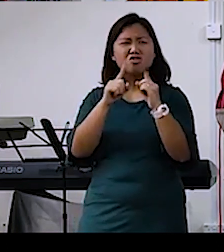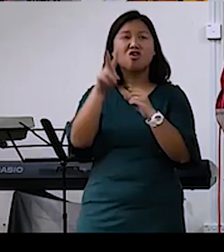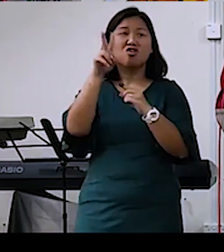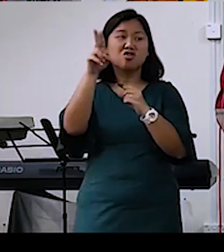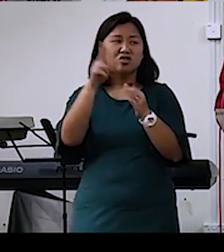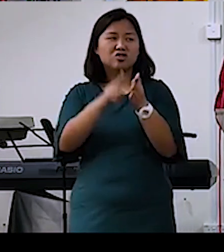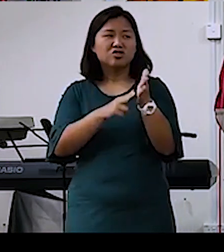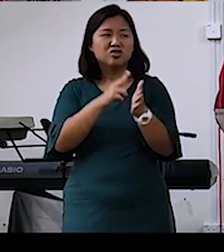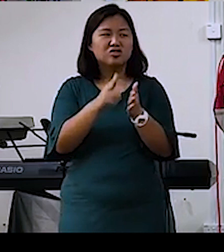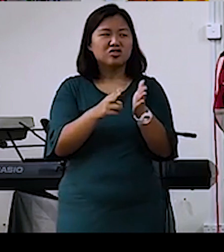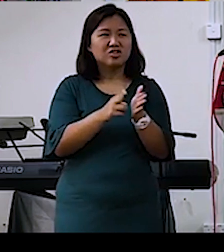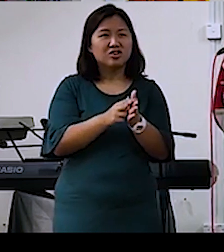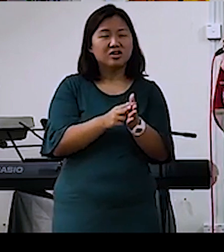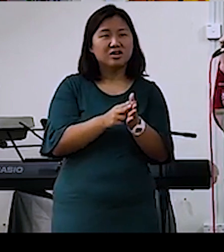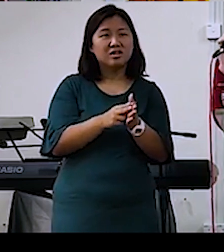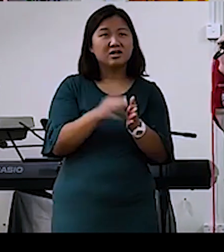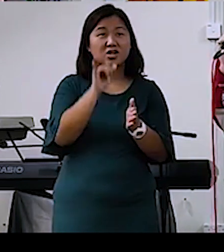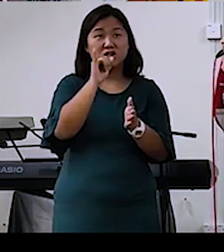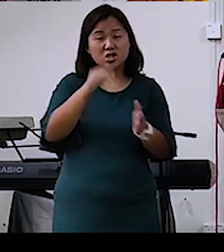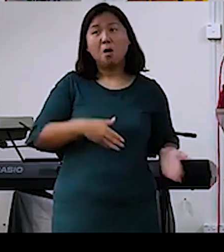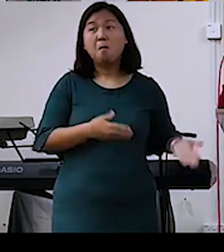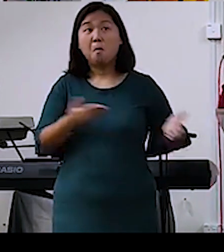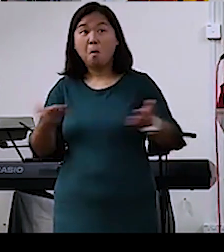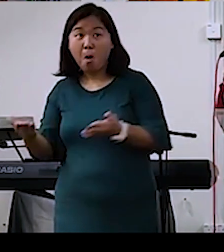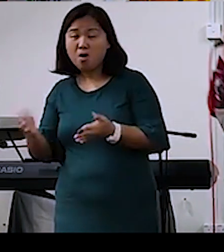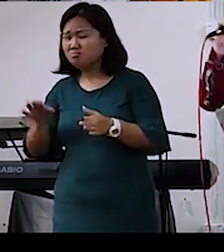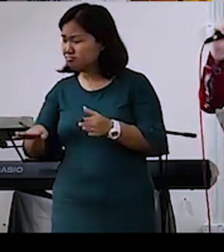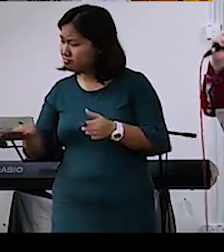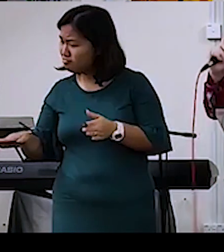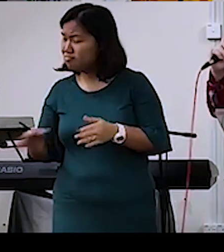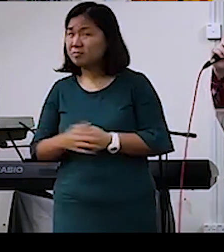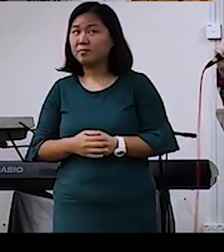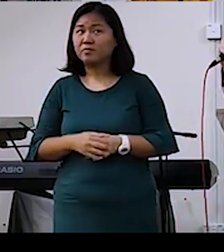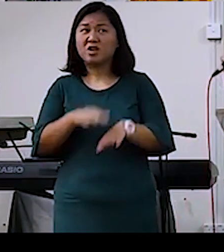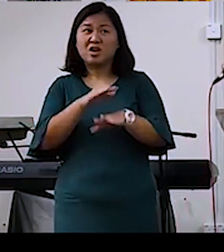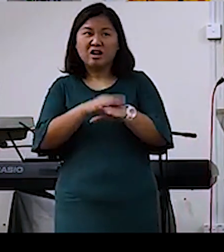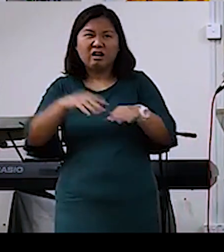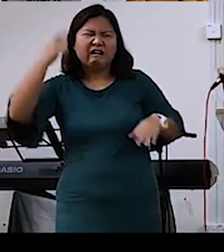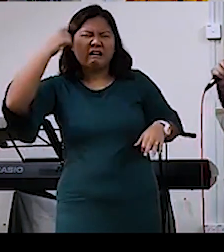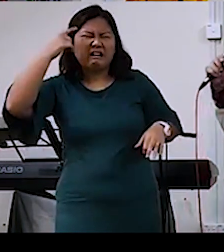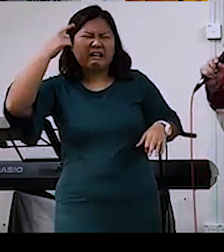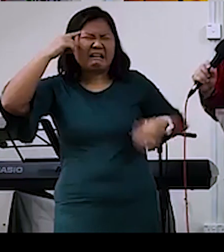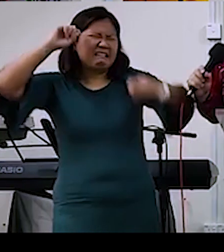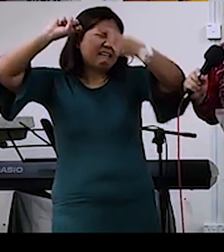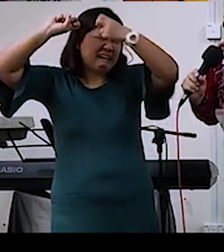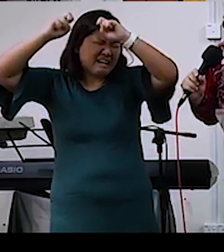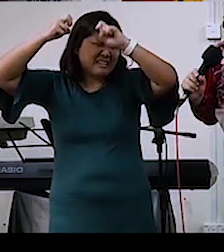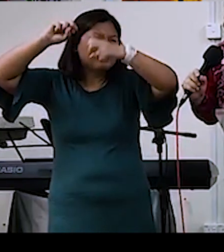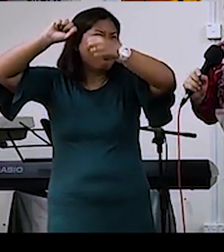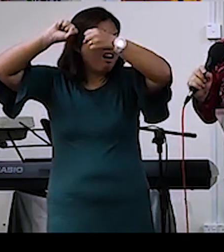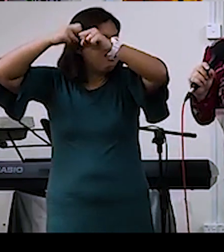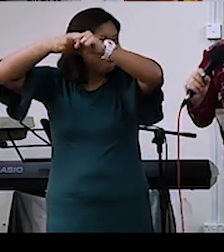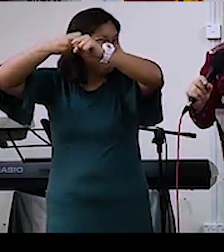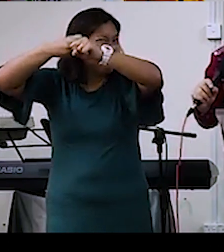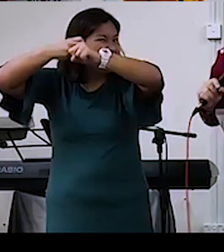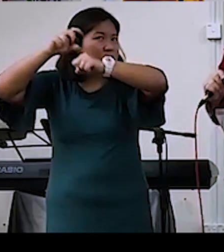2 hours. I'm not sure. I don't know how much. And she brought a son. So that don't have to crack your head to serve the Lord in ministry.